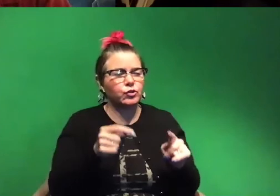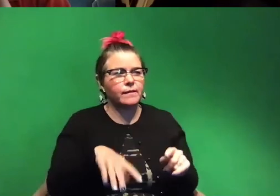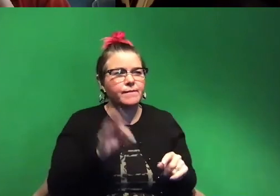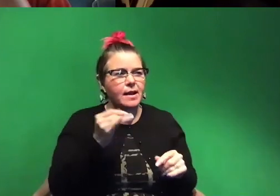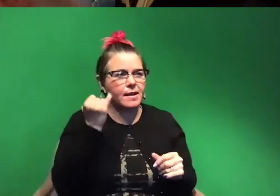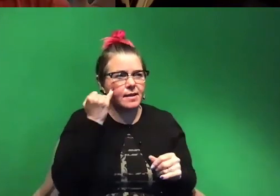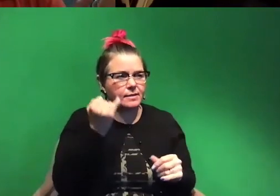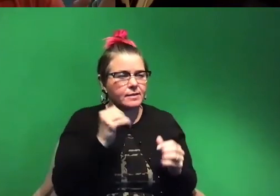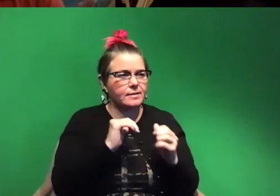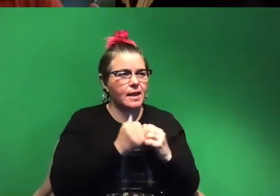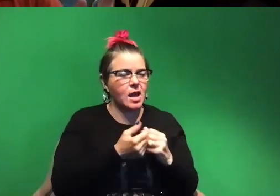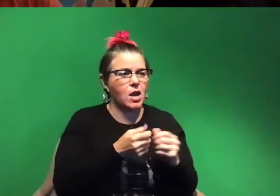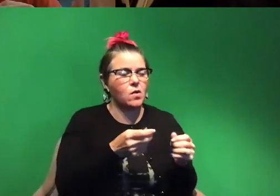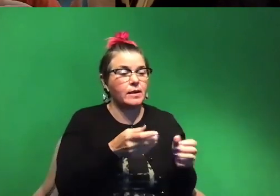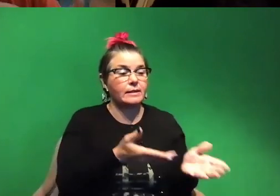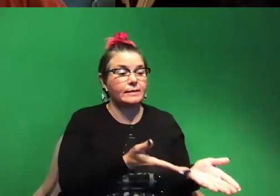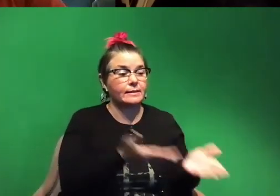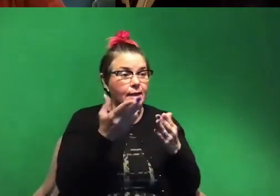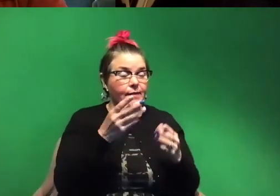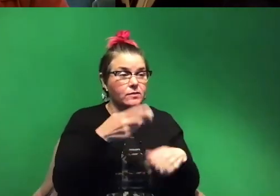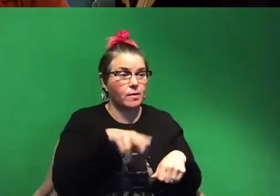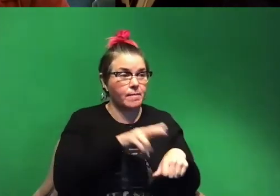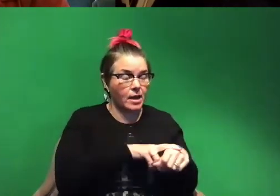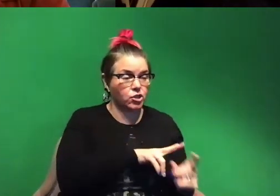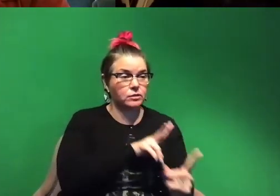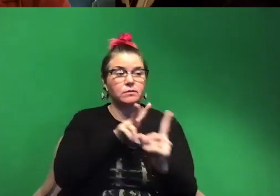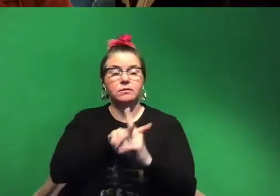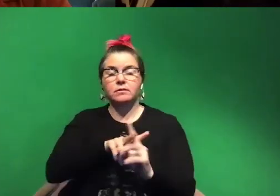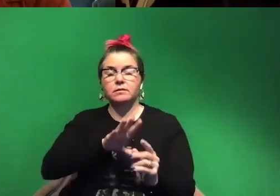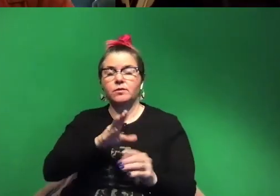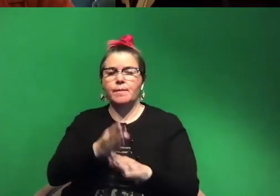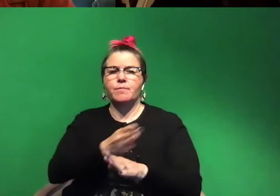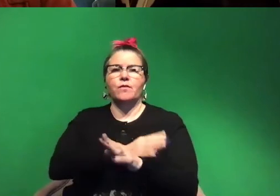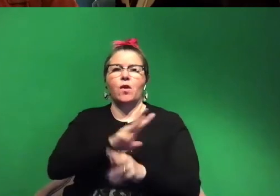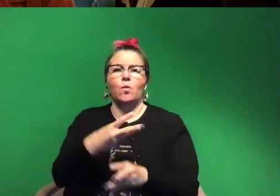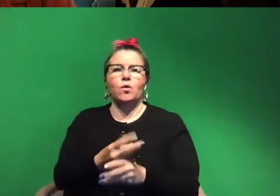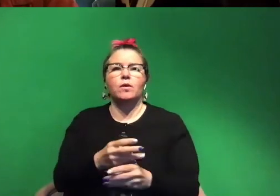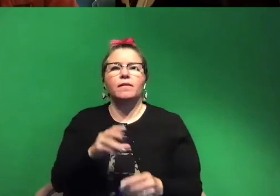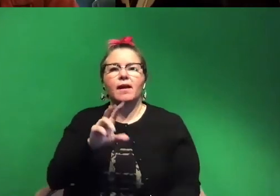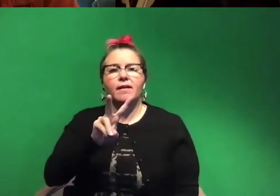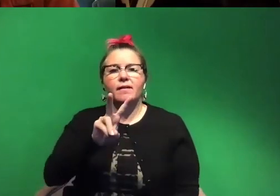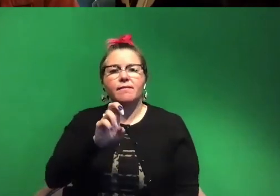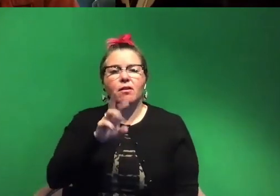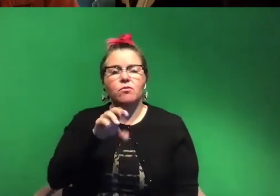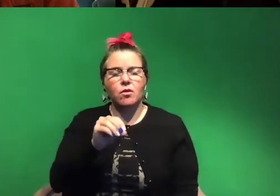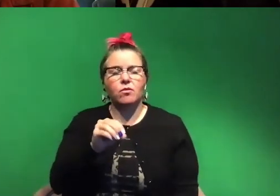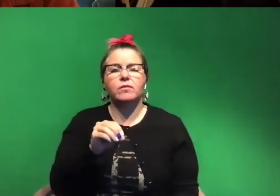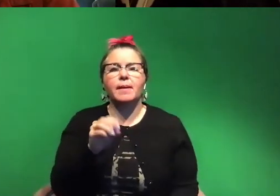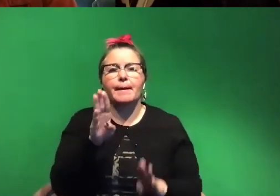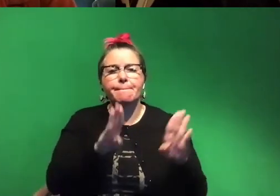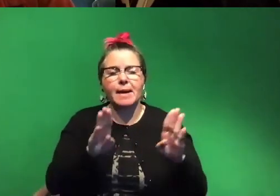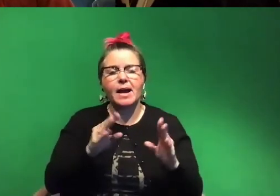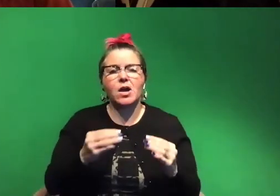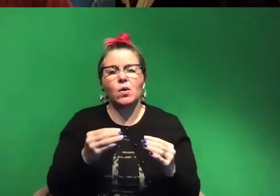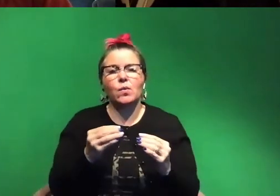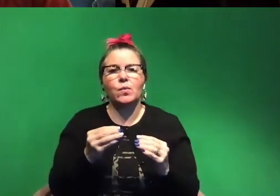could take things from nature and make our world a better place. So even things like Velcro, like a lot of them bio-inspired design,